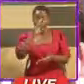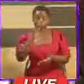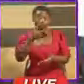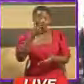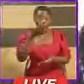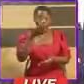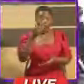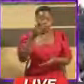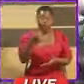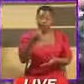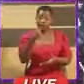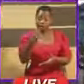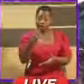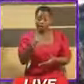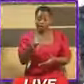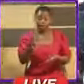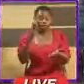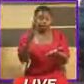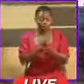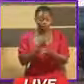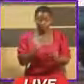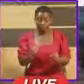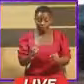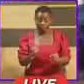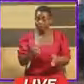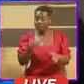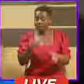baakuweera ekiviiriddeko entambula okusannyalala.